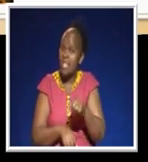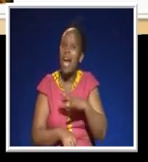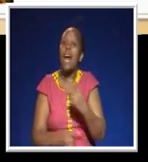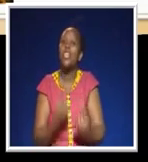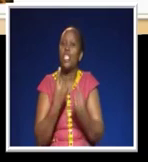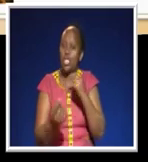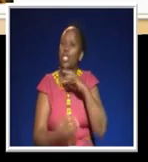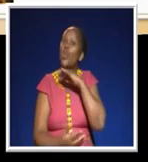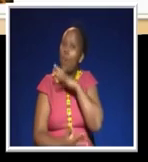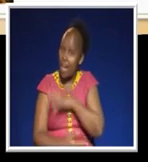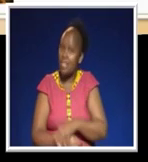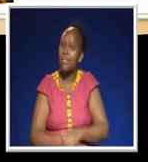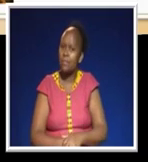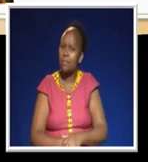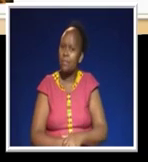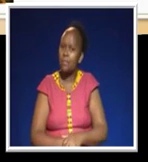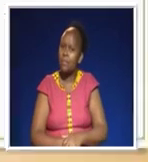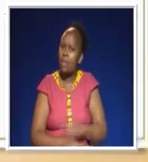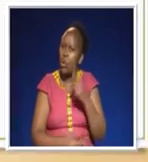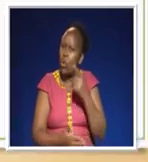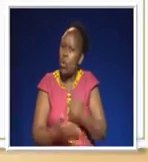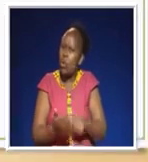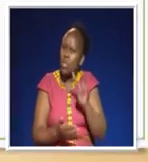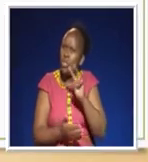waste. What else can you mention?